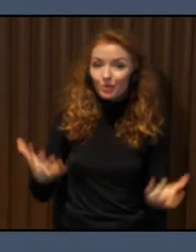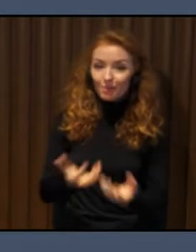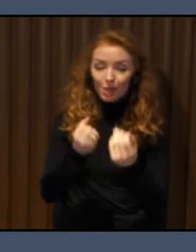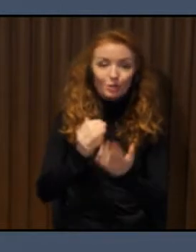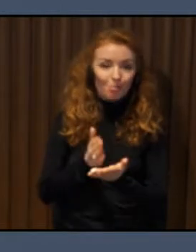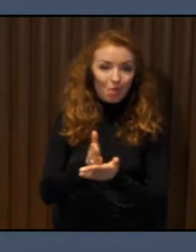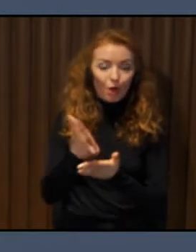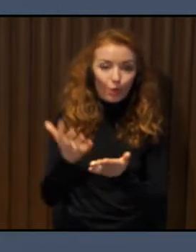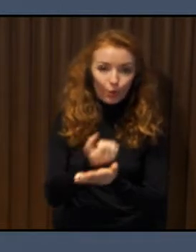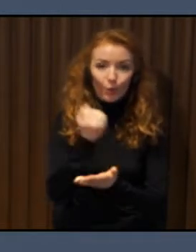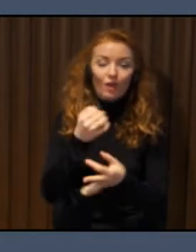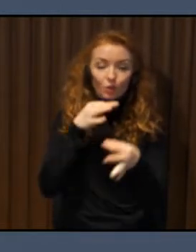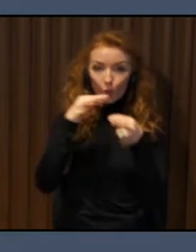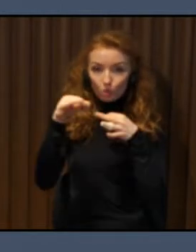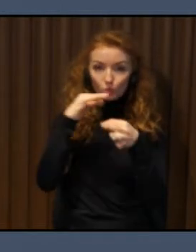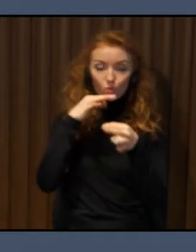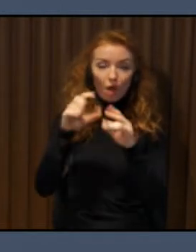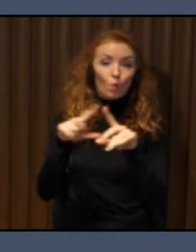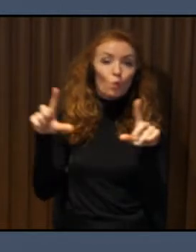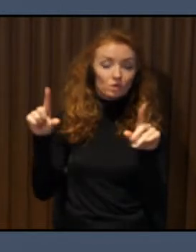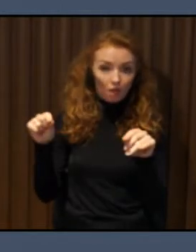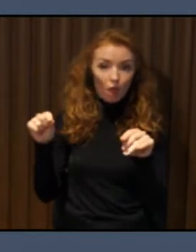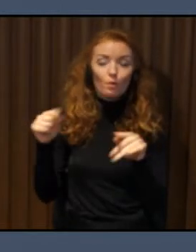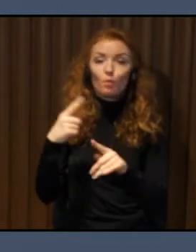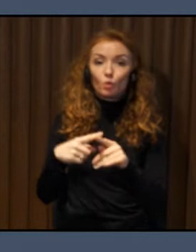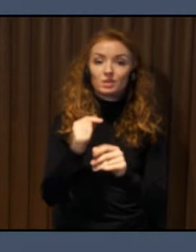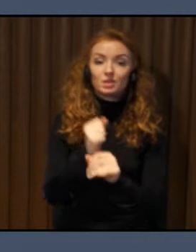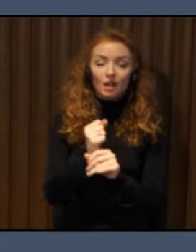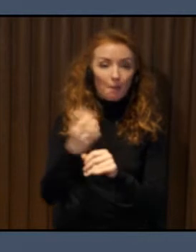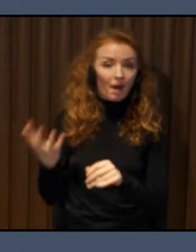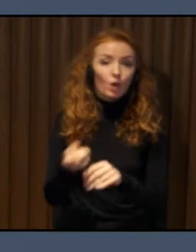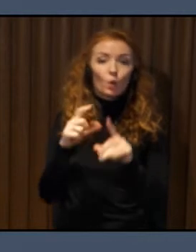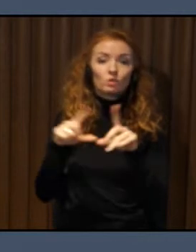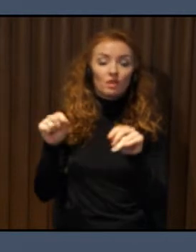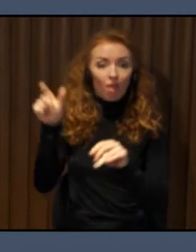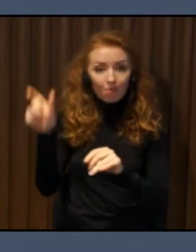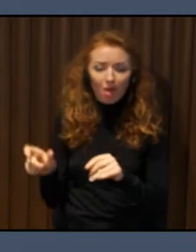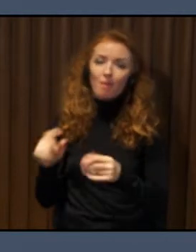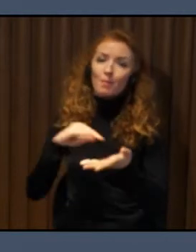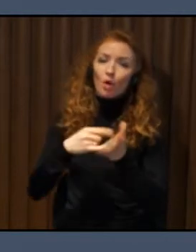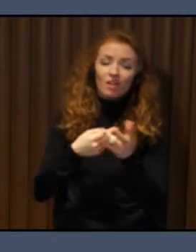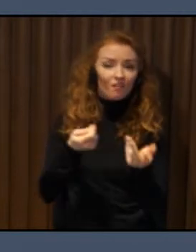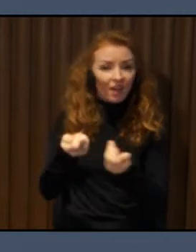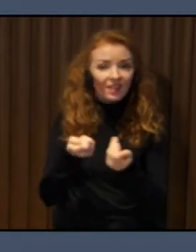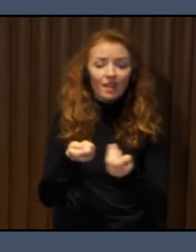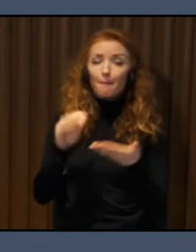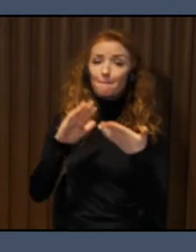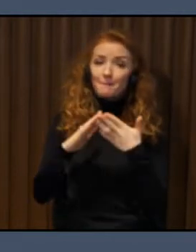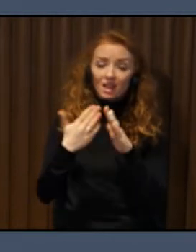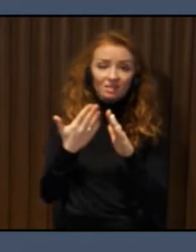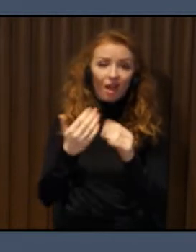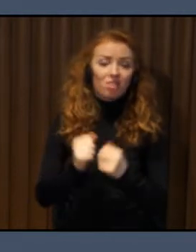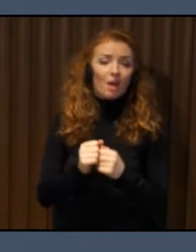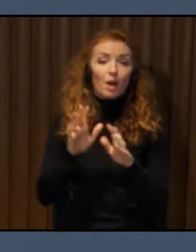with project managers, with entrepreneurs, cities, municipalities, to ensure that their service and the